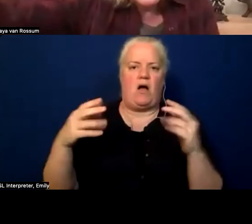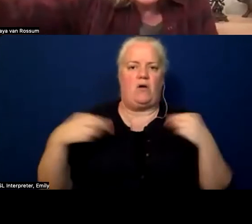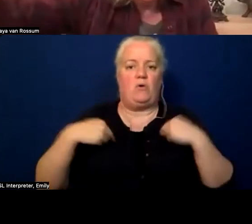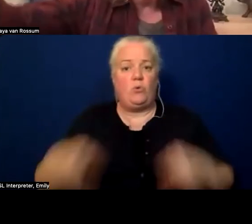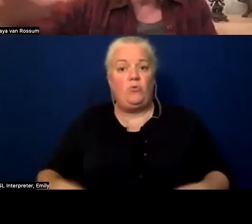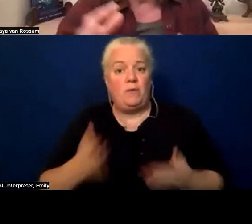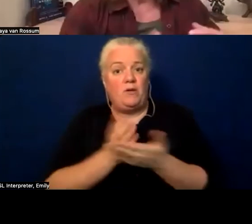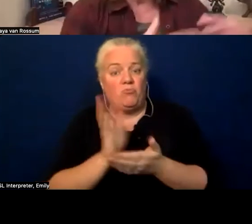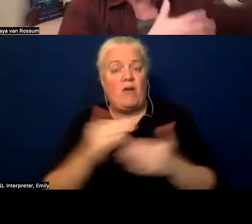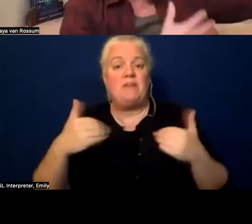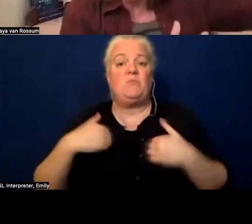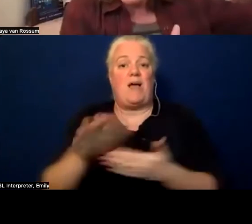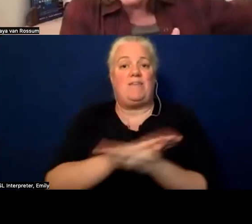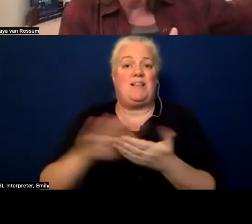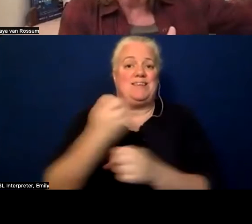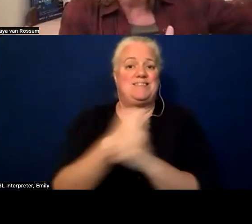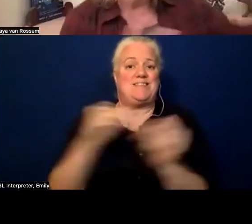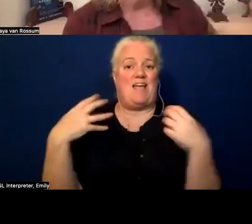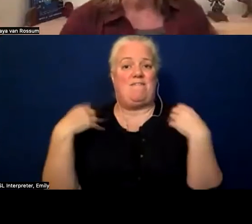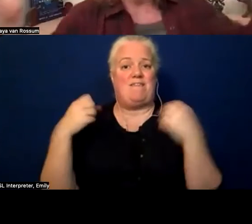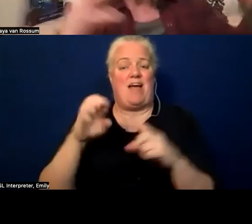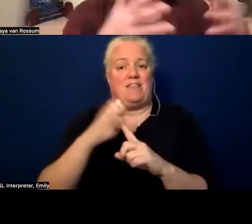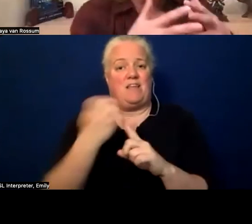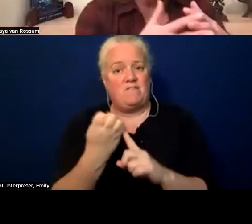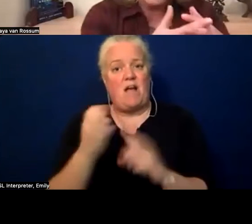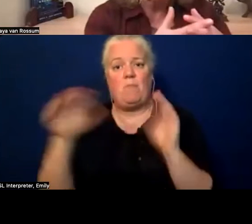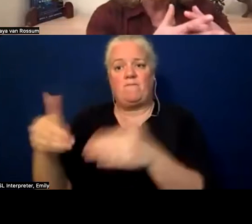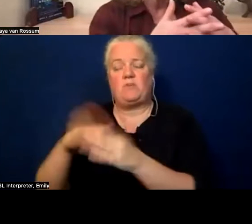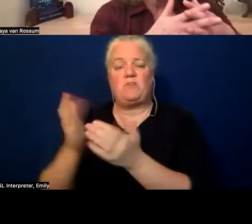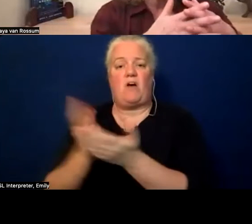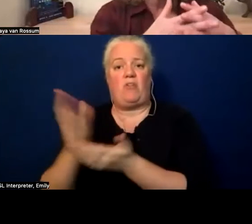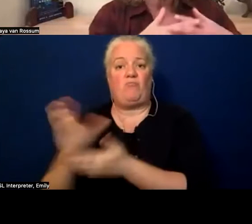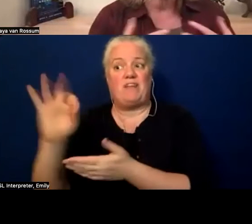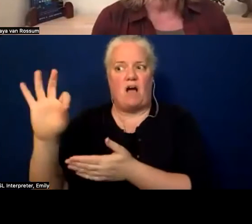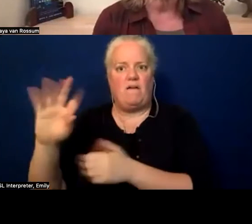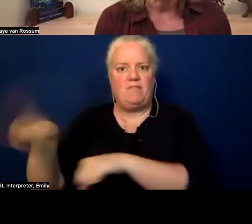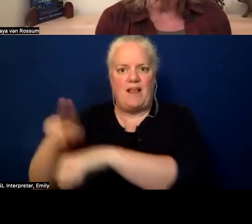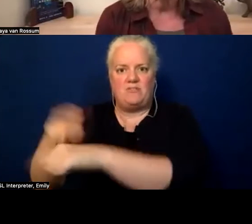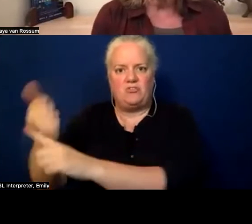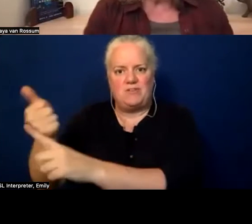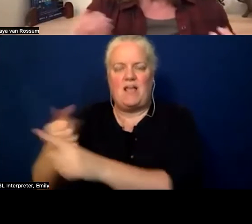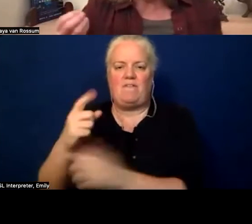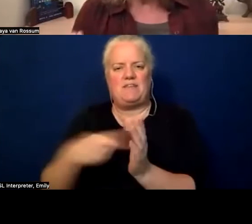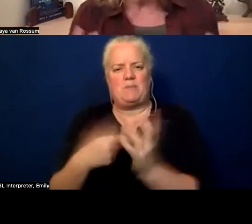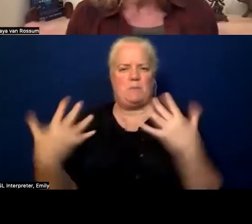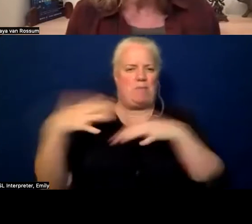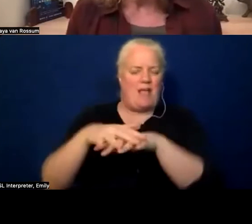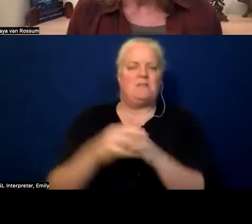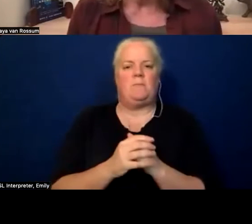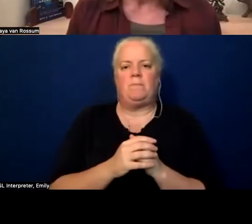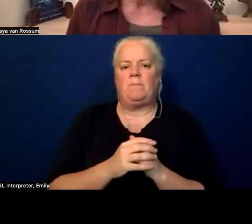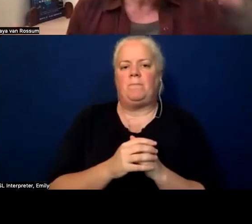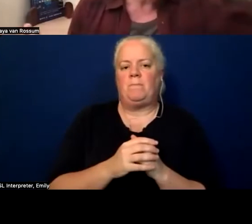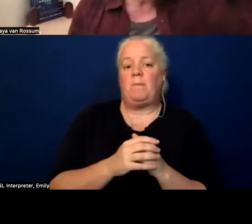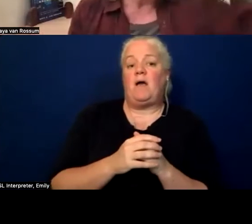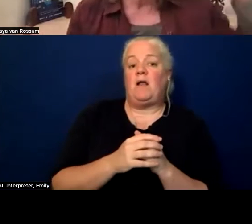right to a clean, safe, and healthy environment. Some are focused on rights of nature, some are a blend of the two. But when you talk with, and there have been some really